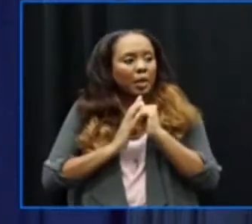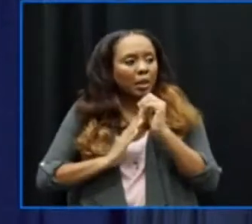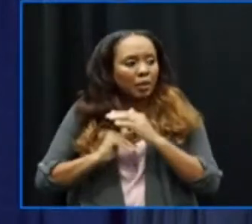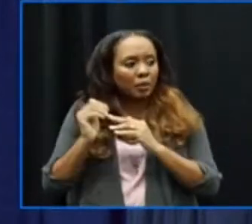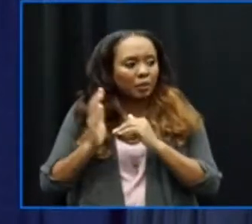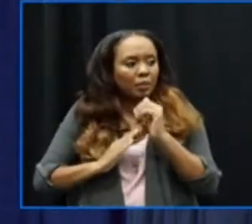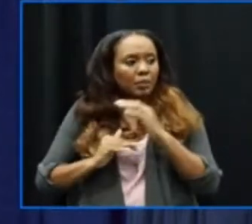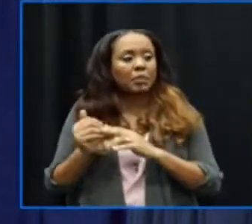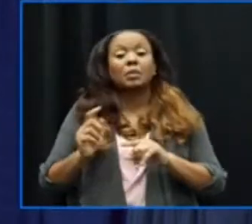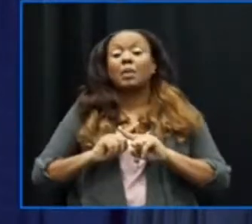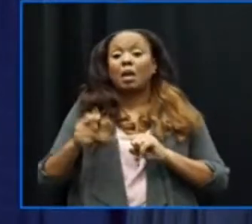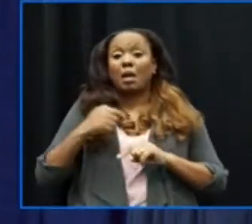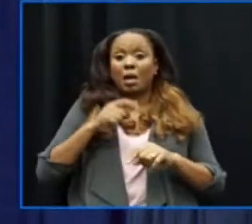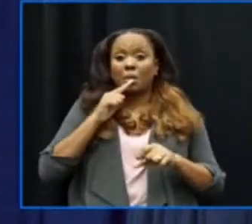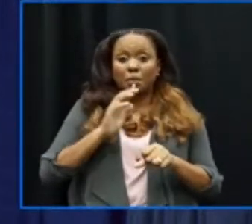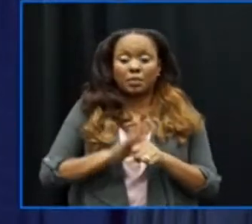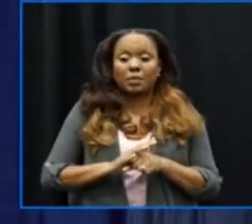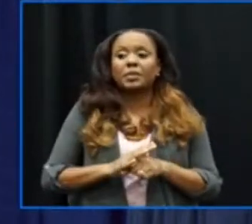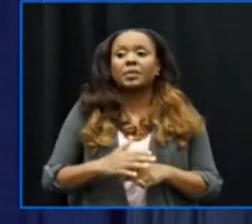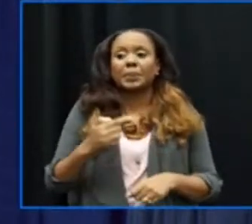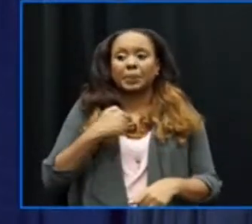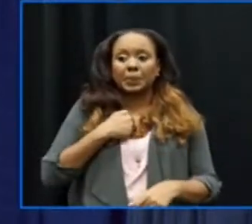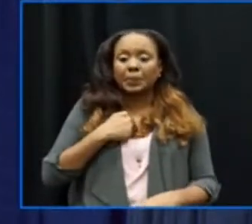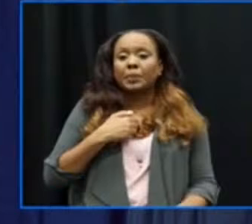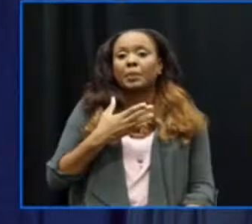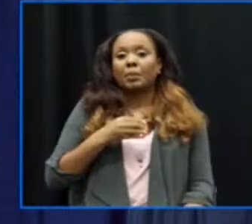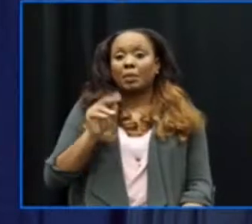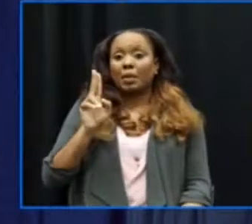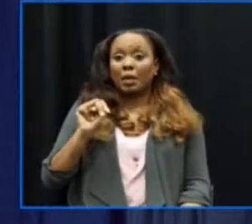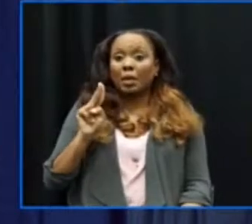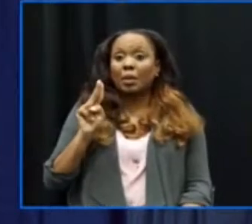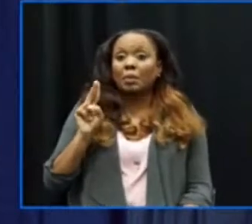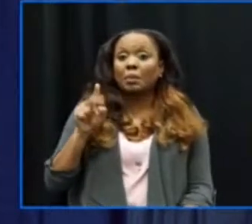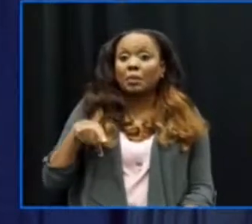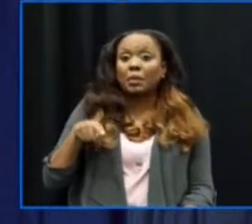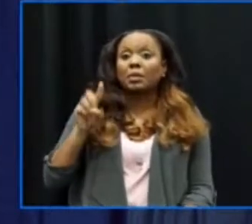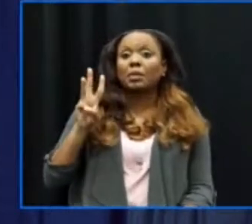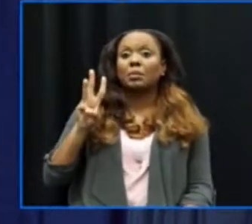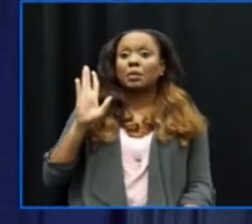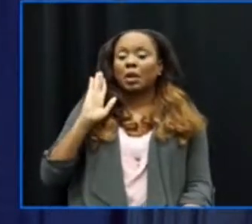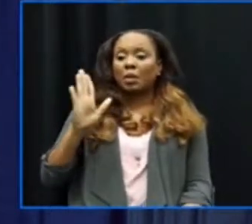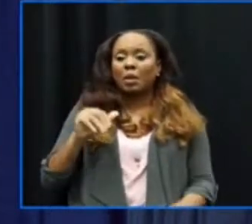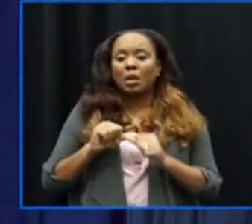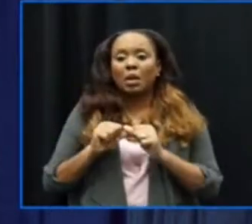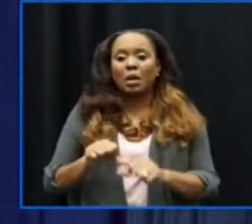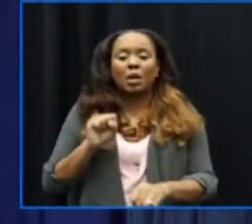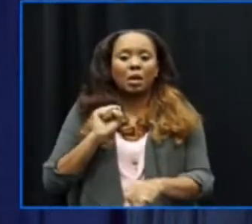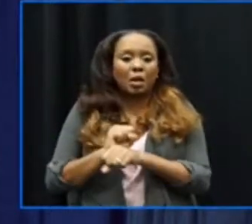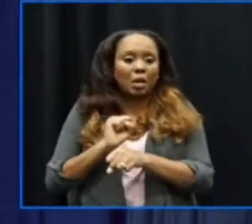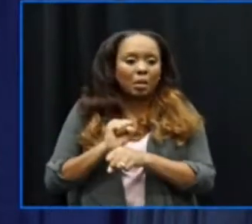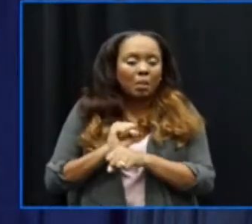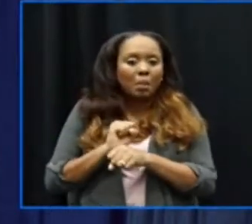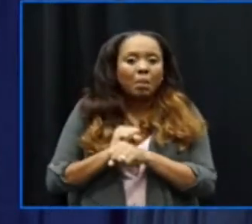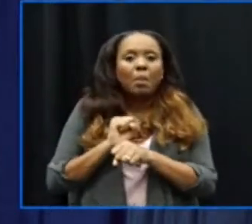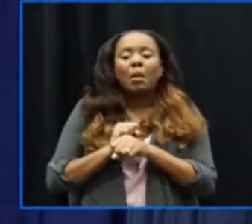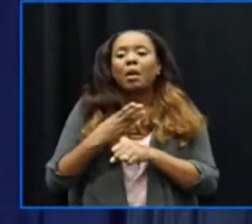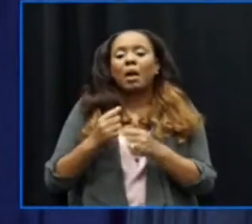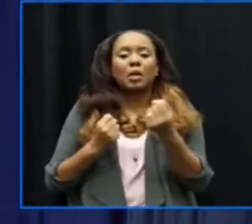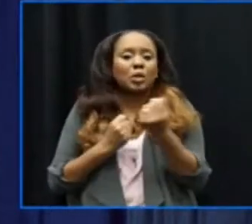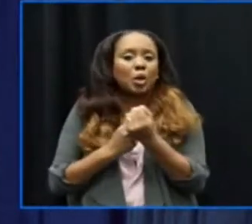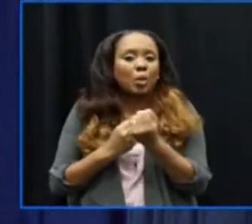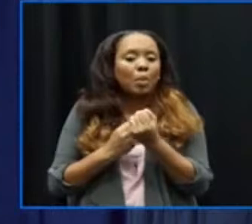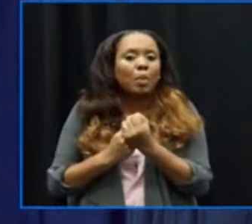to pledge from our end, the National Union of Public Workers, that we will continue to support the efforts to make this